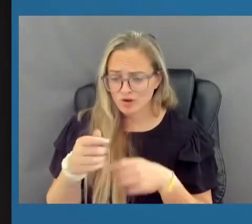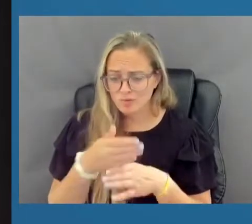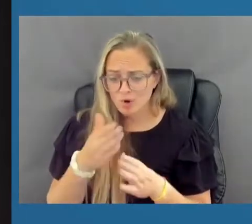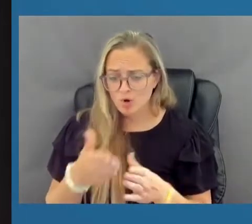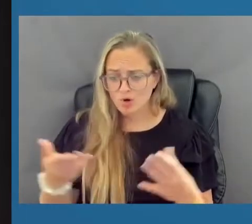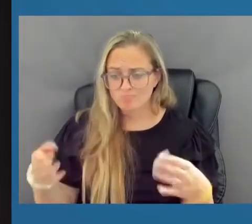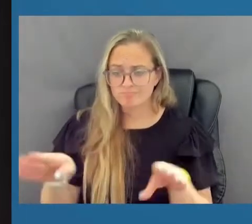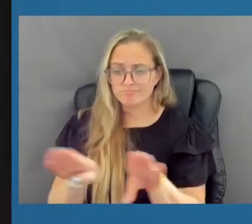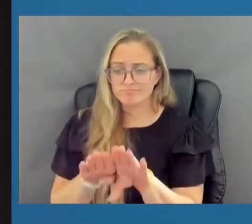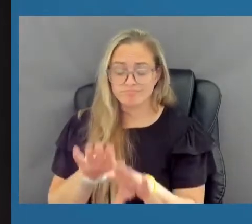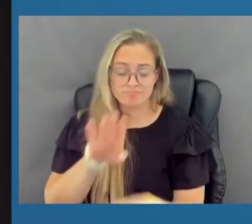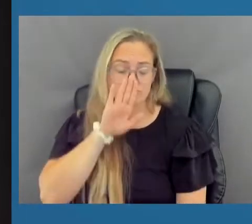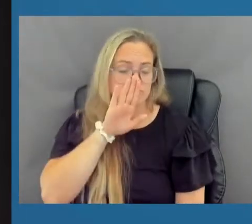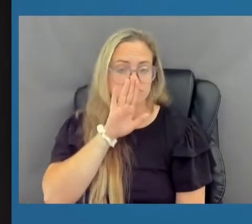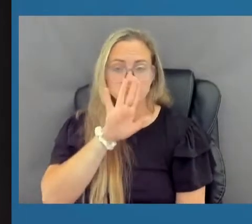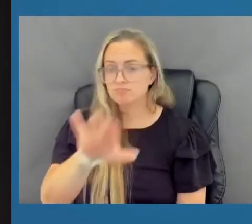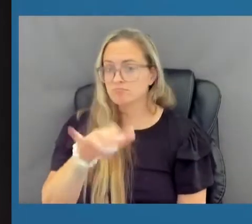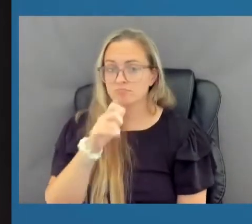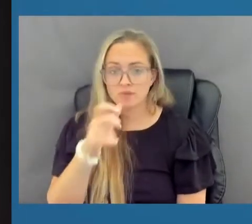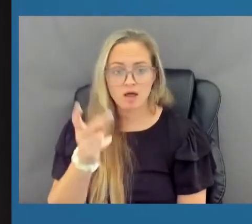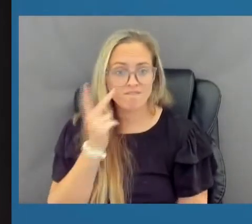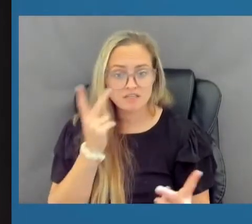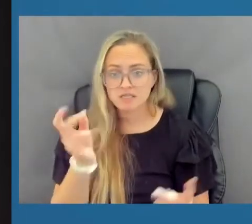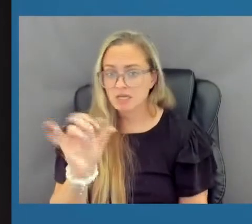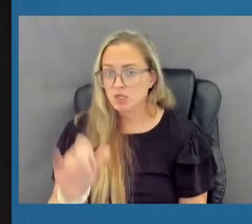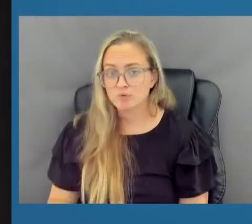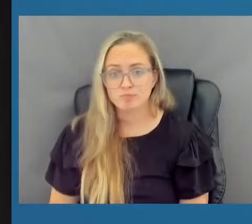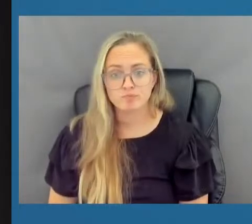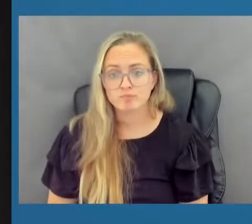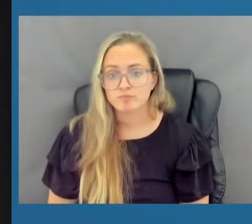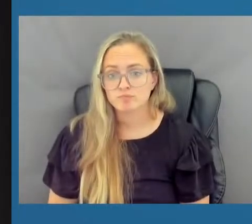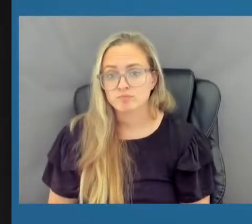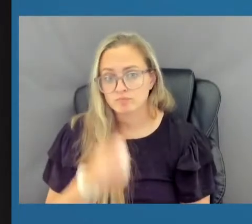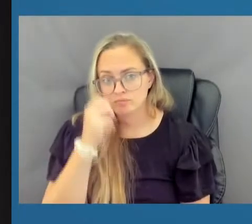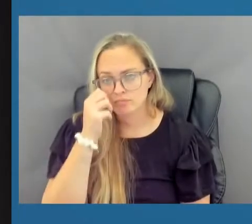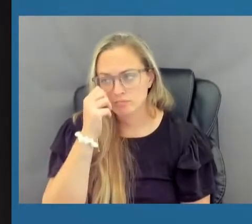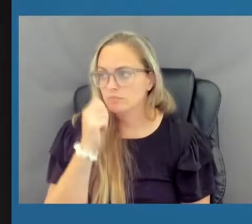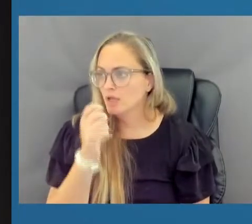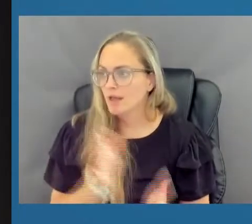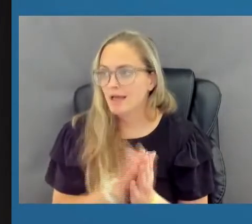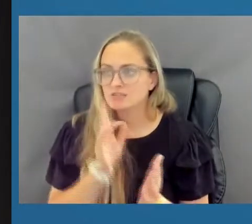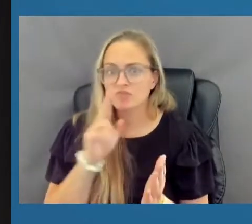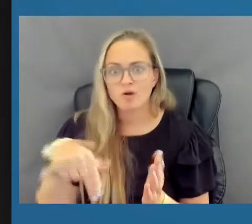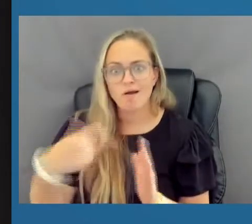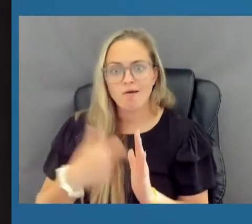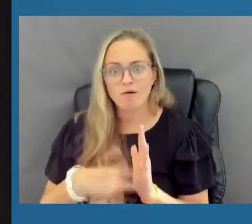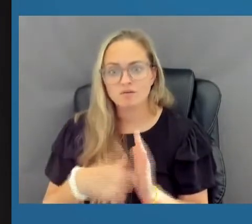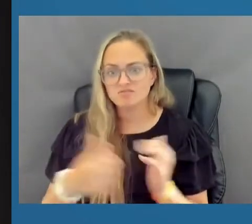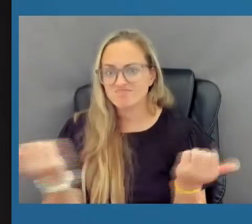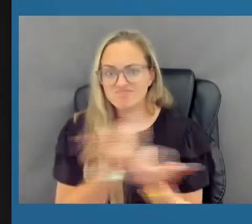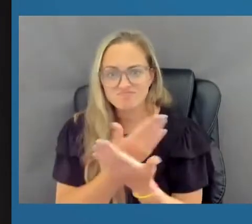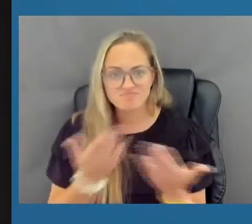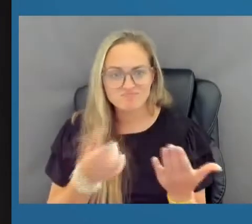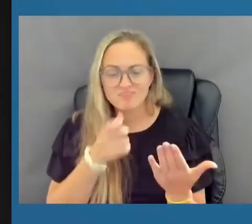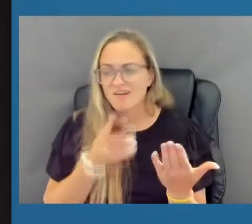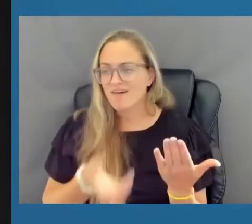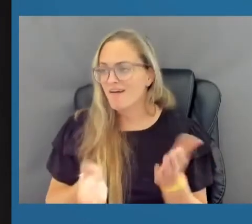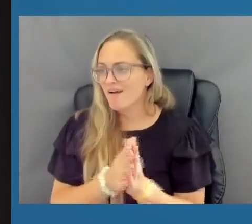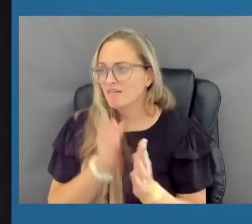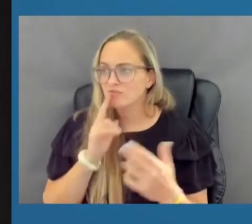out of frustration. They're not coming and visiting either. They didn't ask for higher costs for everything. They didn't ask for